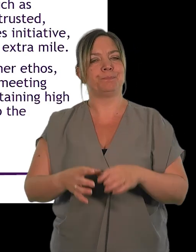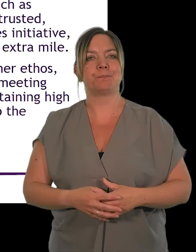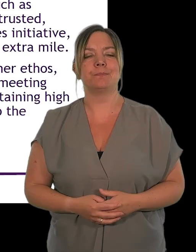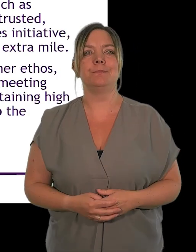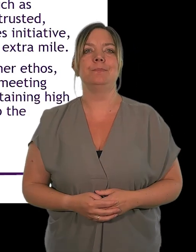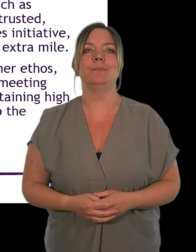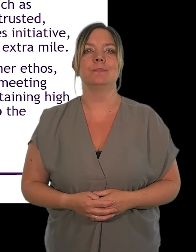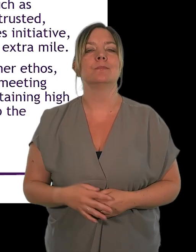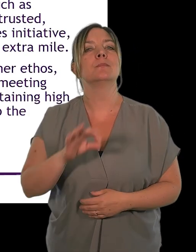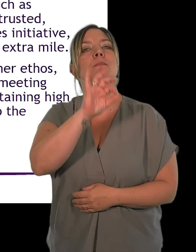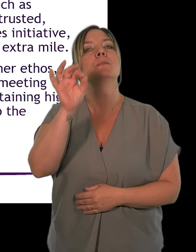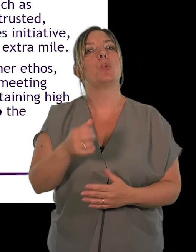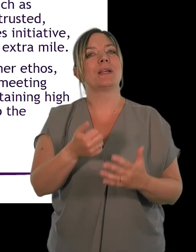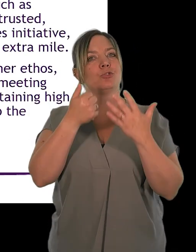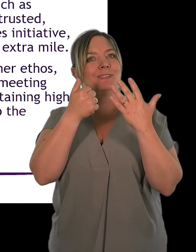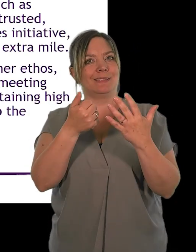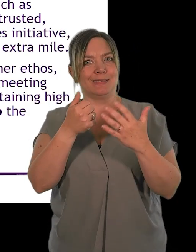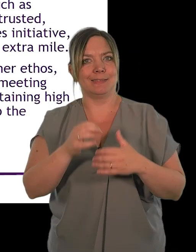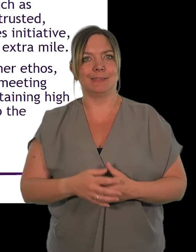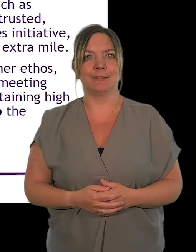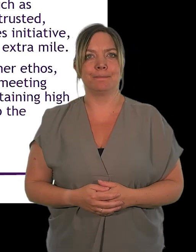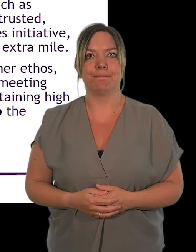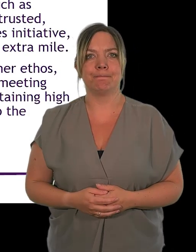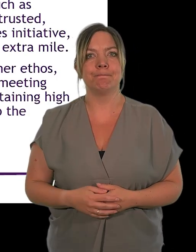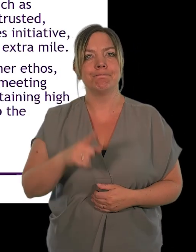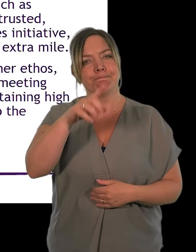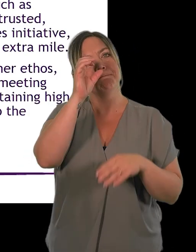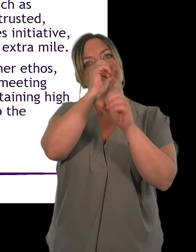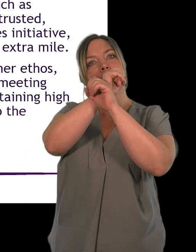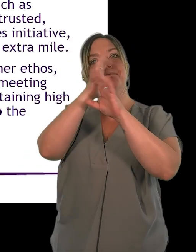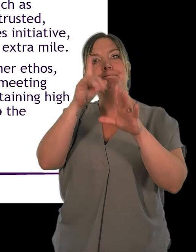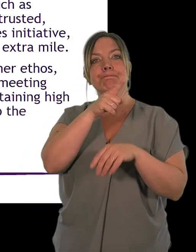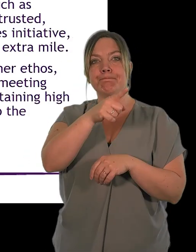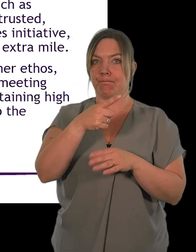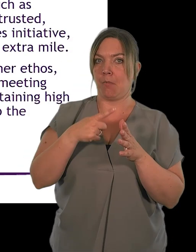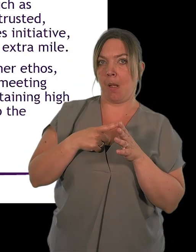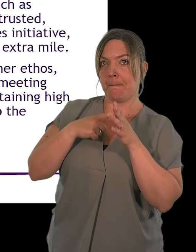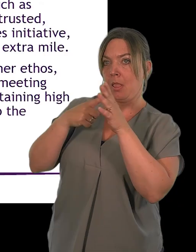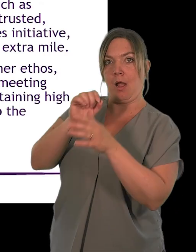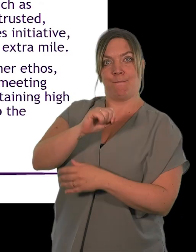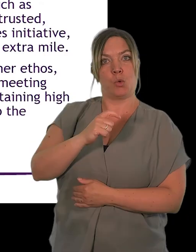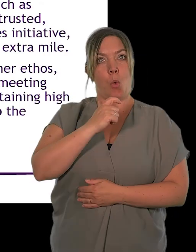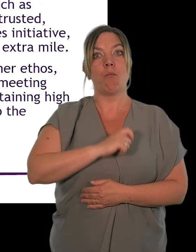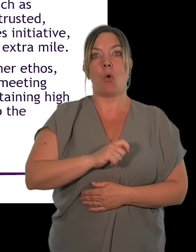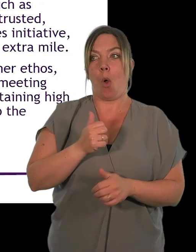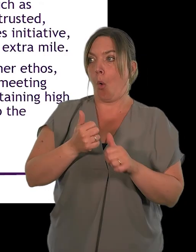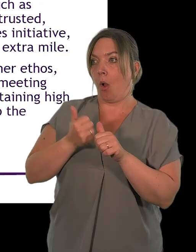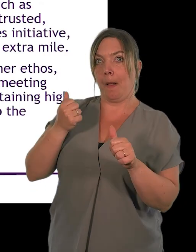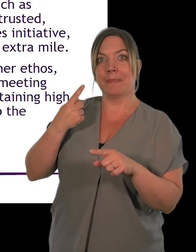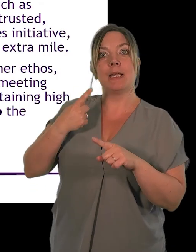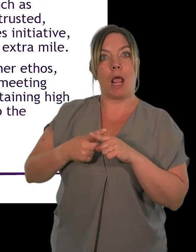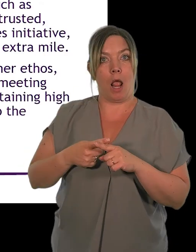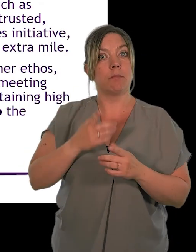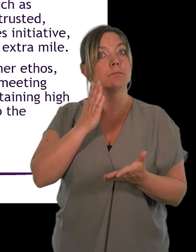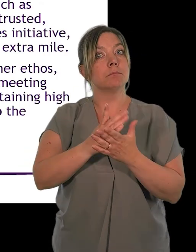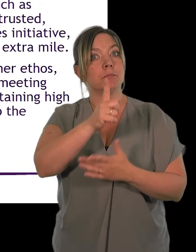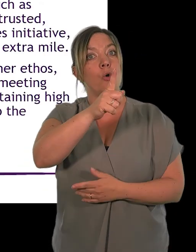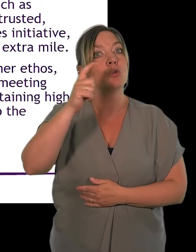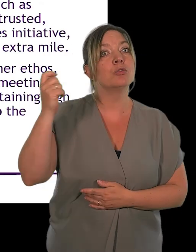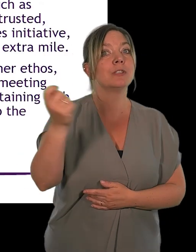Question 6. Imagine that you have been successful in your application for the role at Company